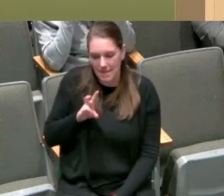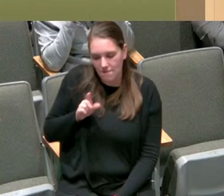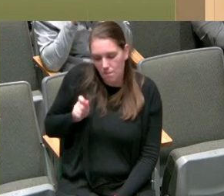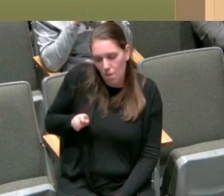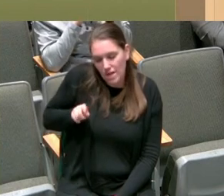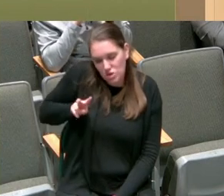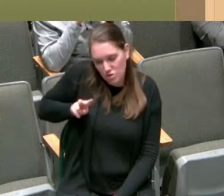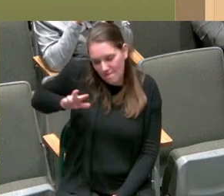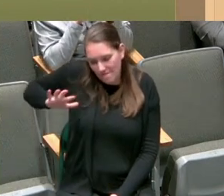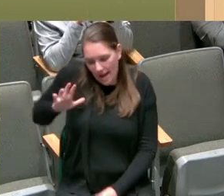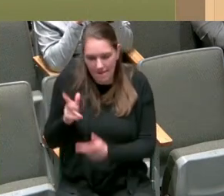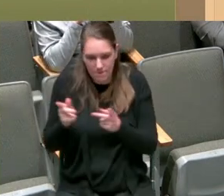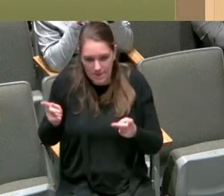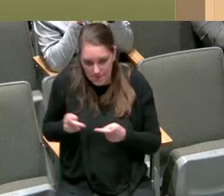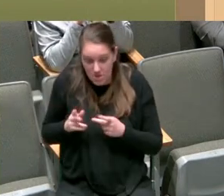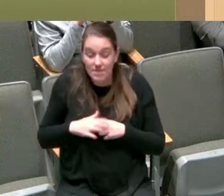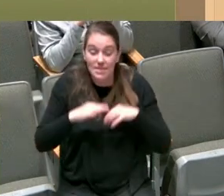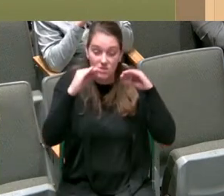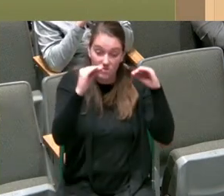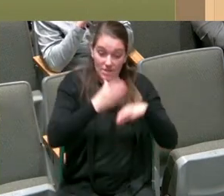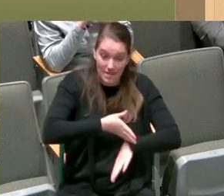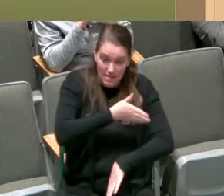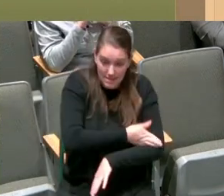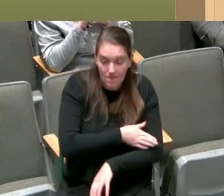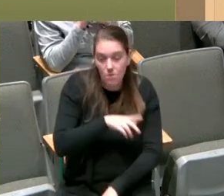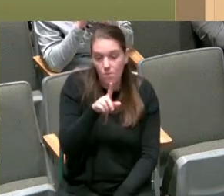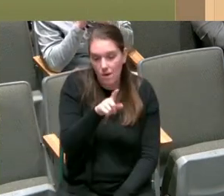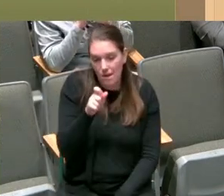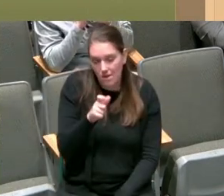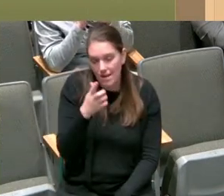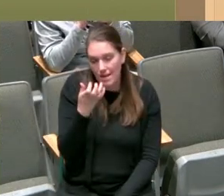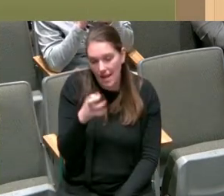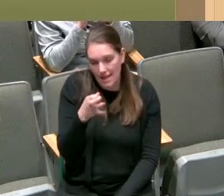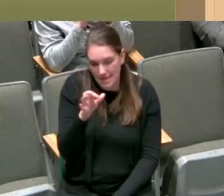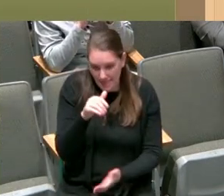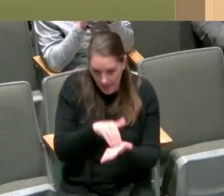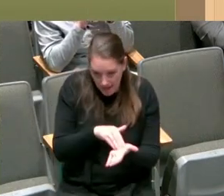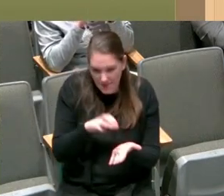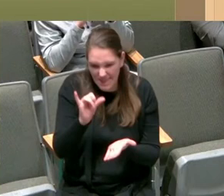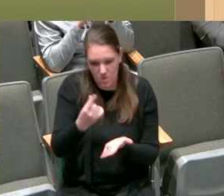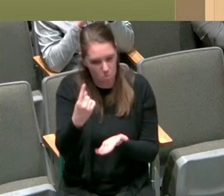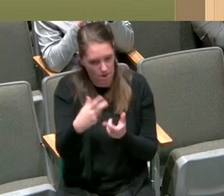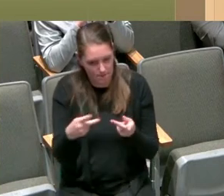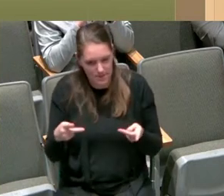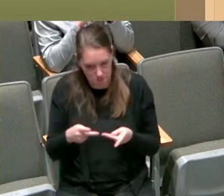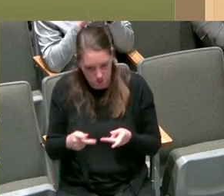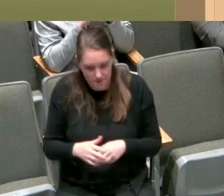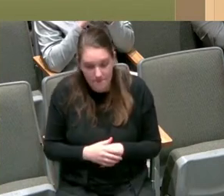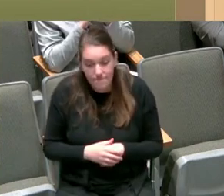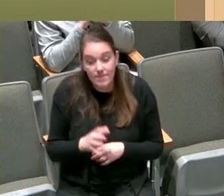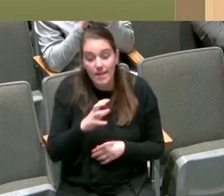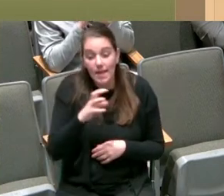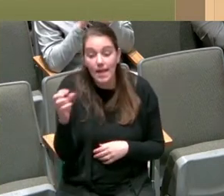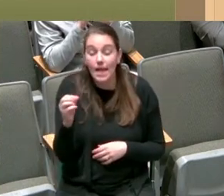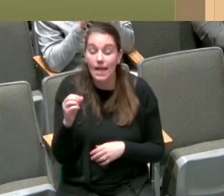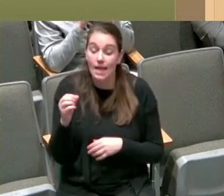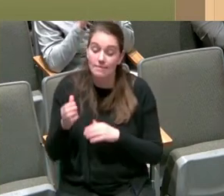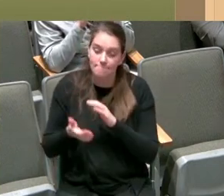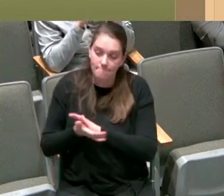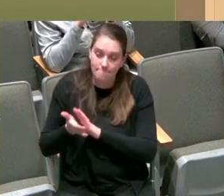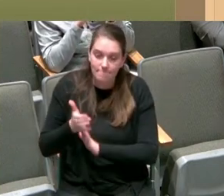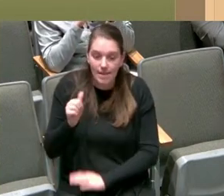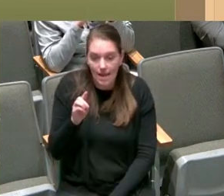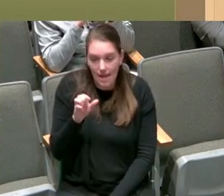instructional program enhancements 119 000 that's one position and the administrative